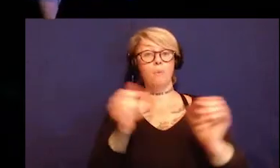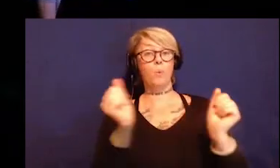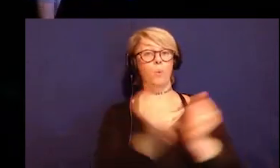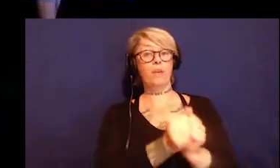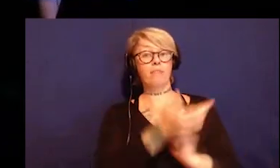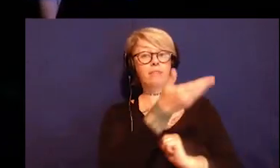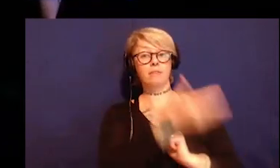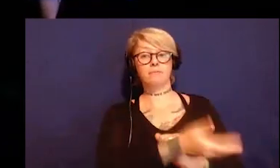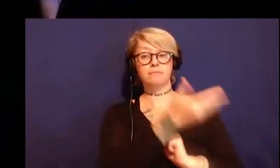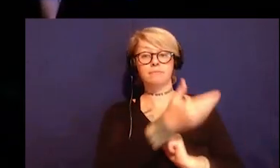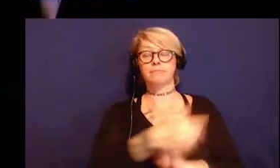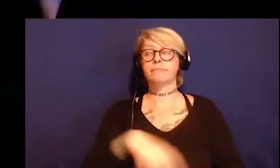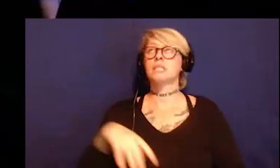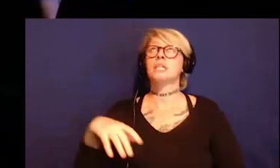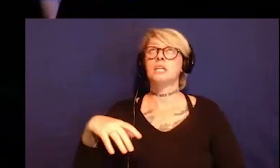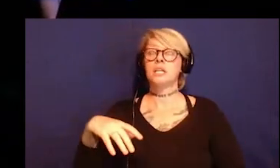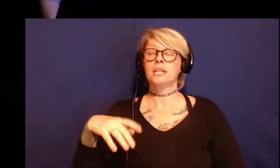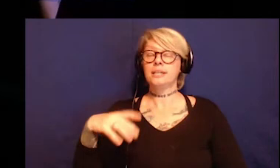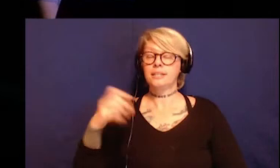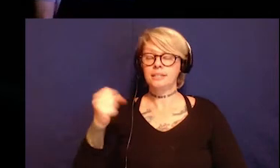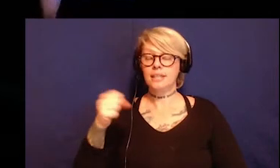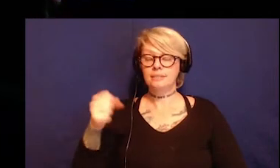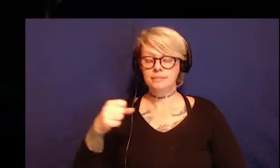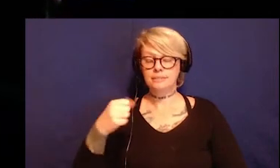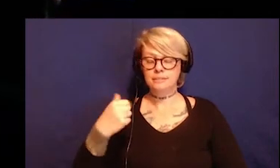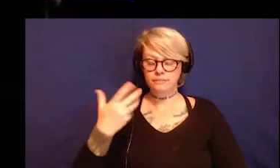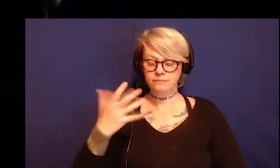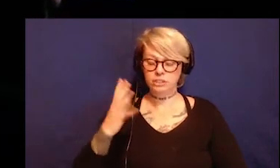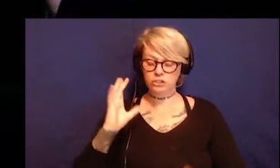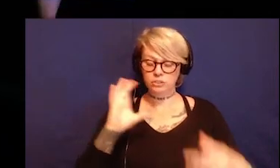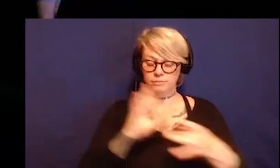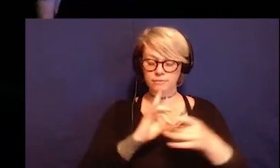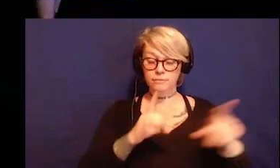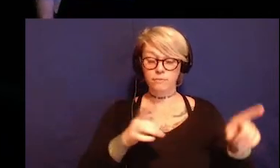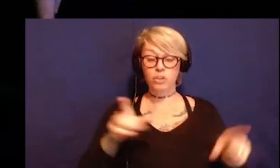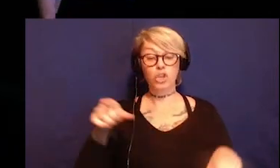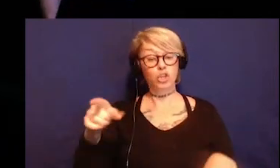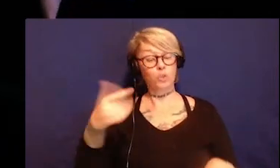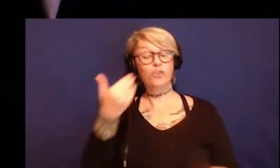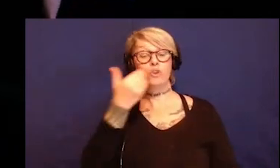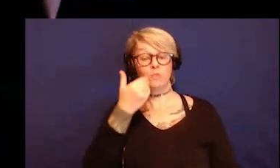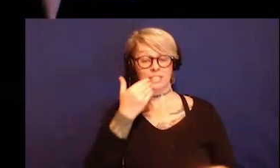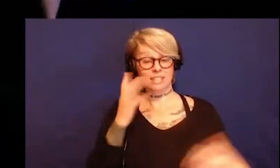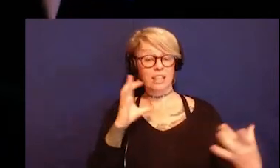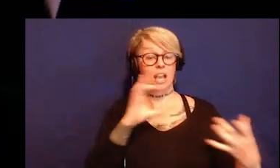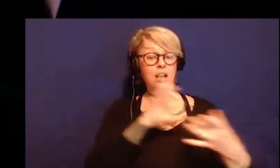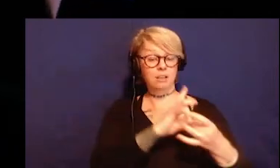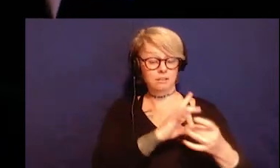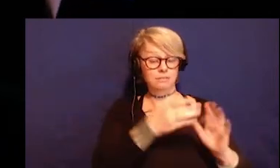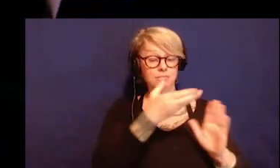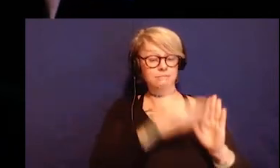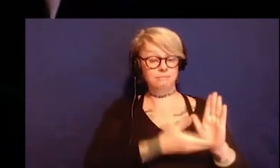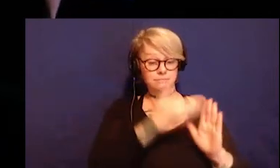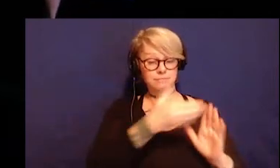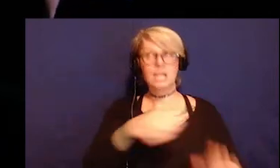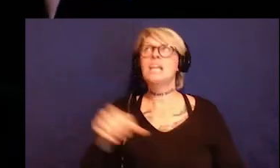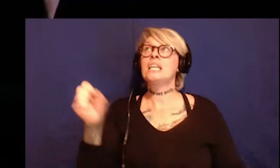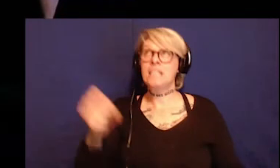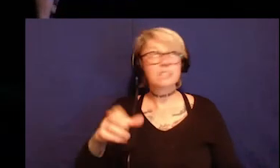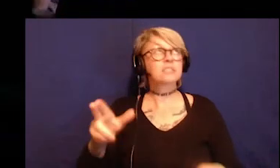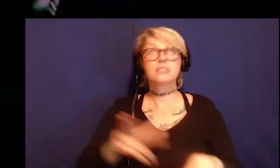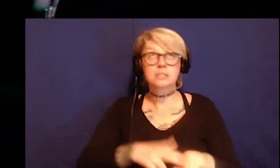Dalton-Lutale. Yes, I have. We recognize that you've recently been in contact with Dalton-Lutale. Okay, yes,